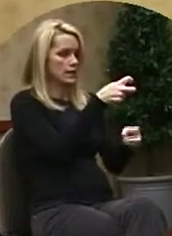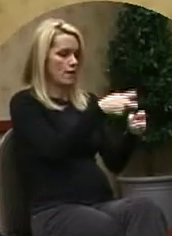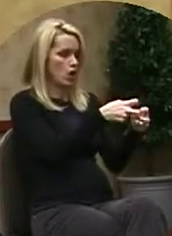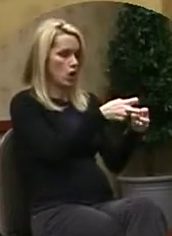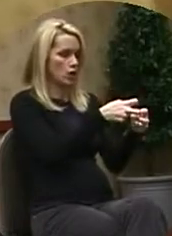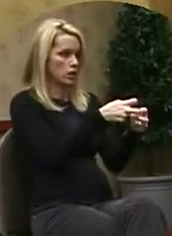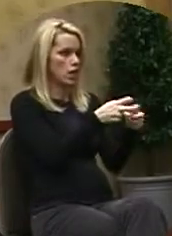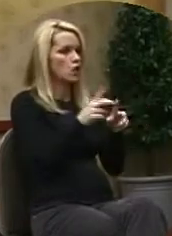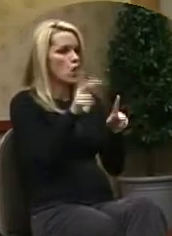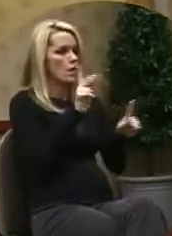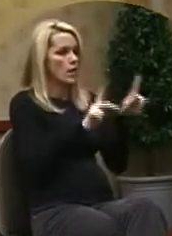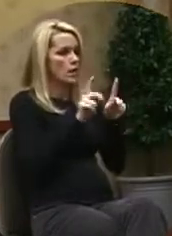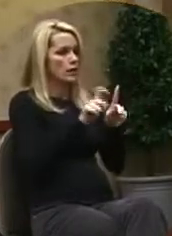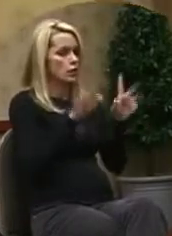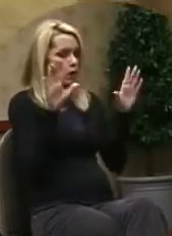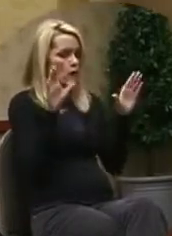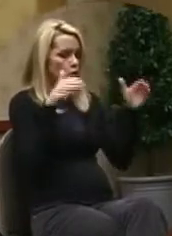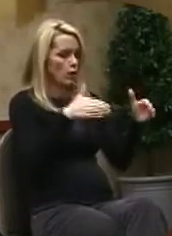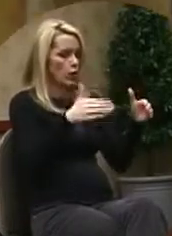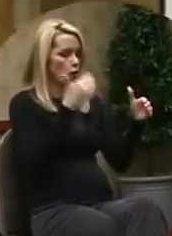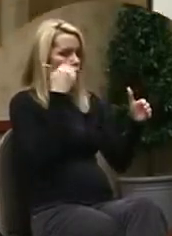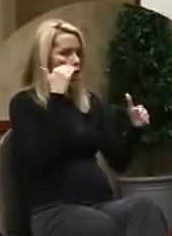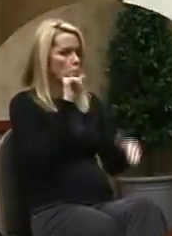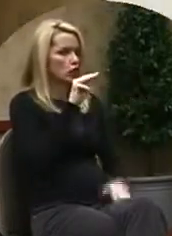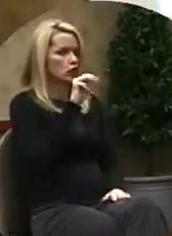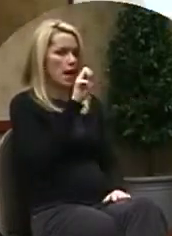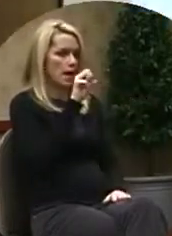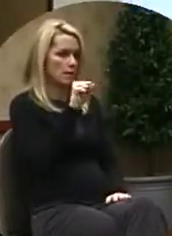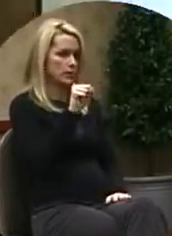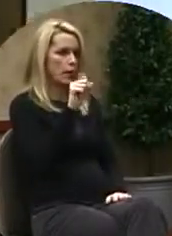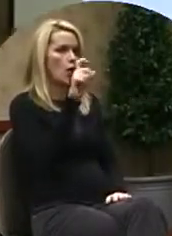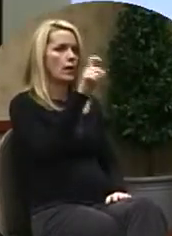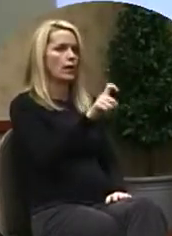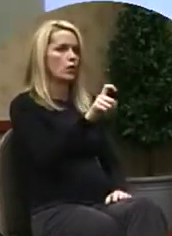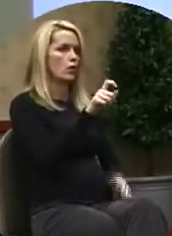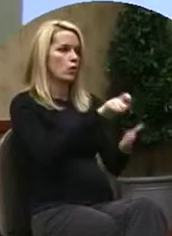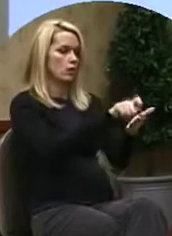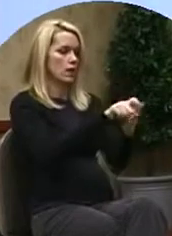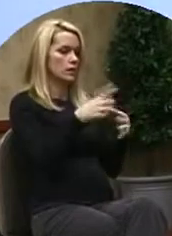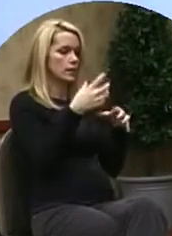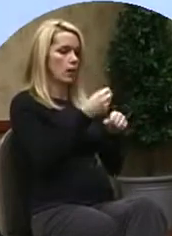get the people together who know James, and we're going to need to follow this through with a summary of the behavior.